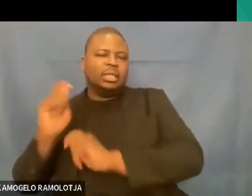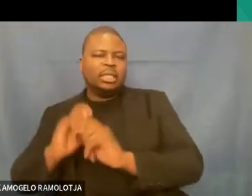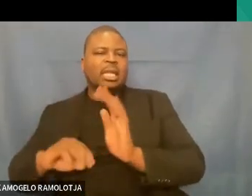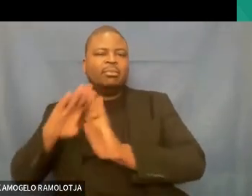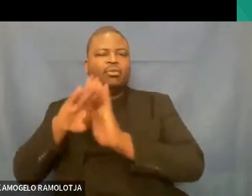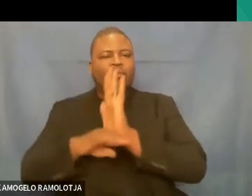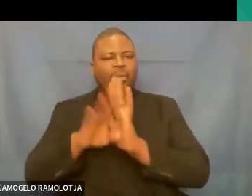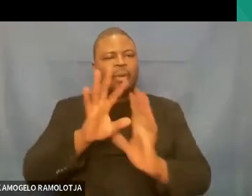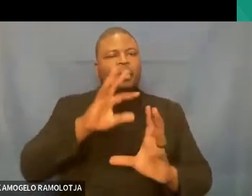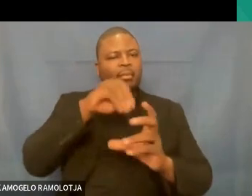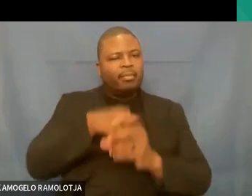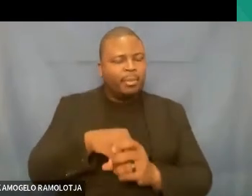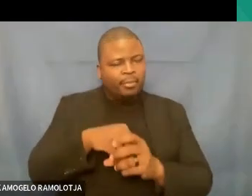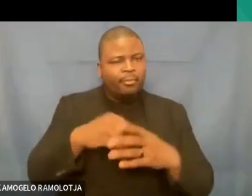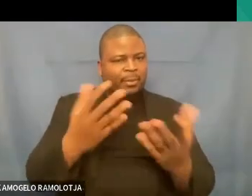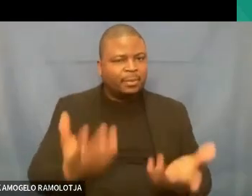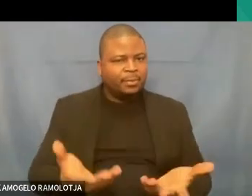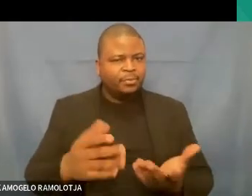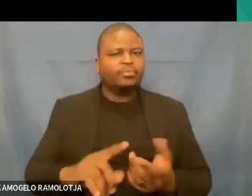When we look at